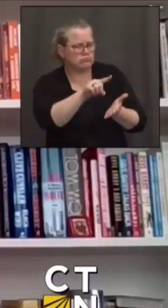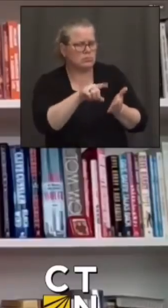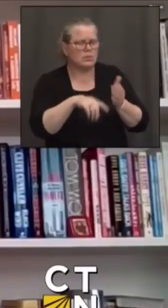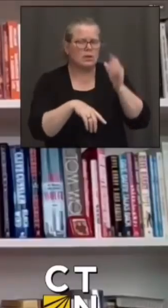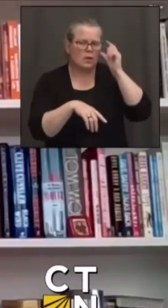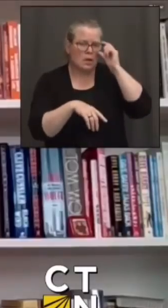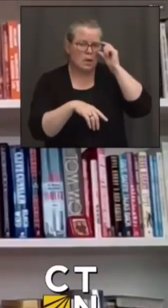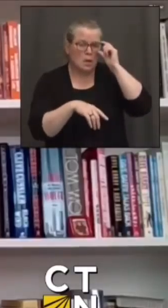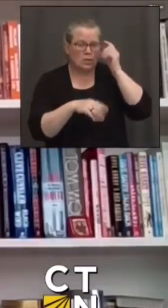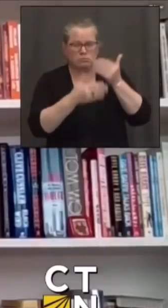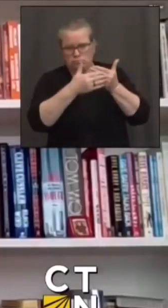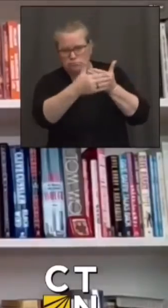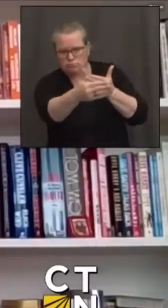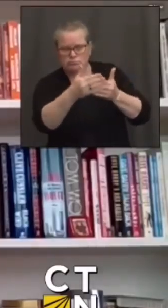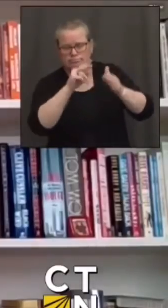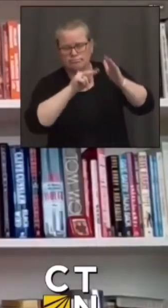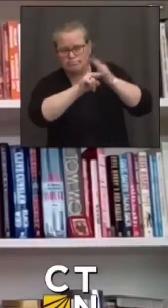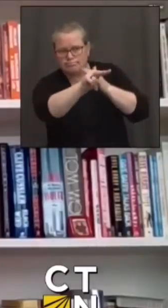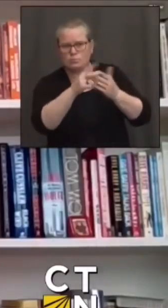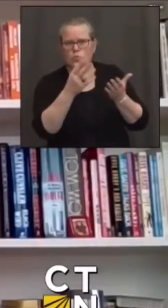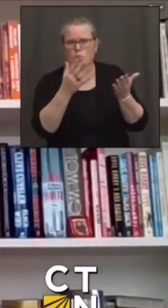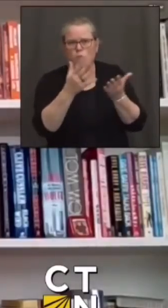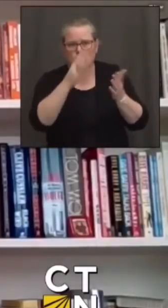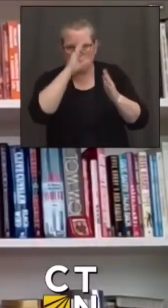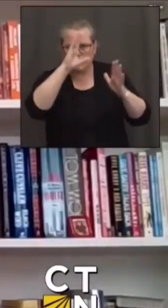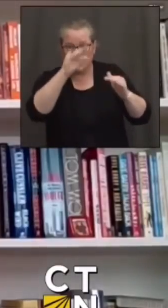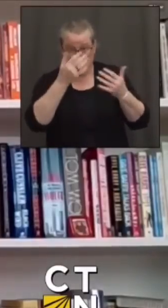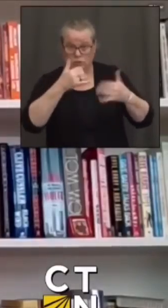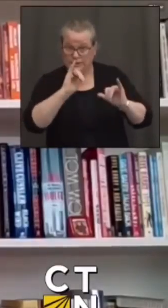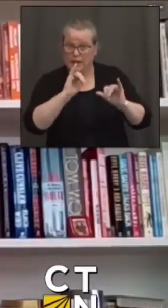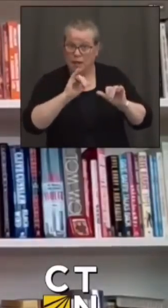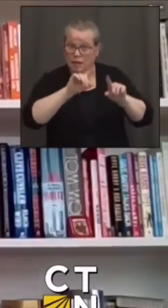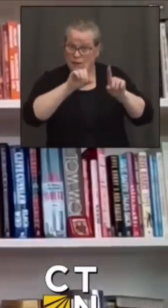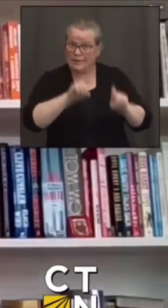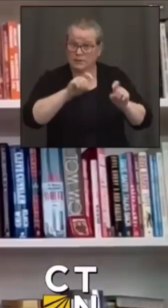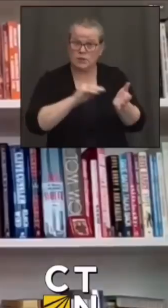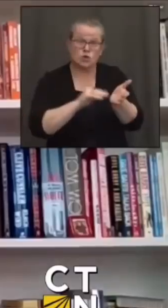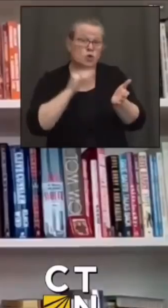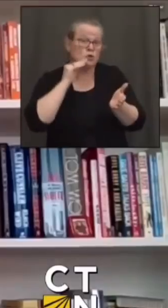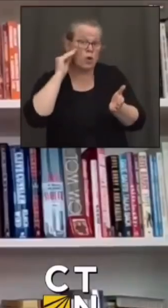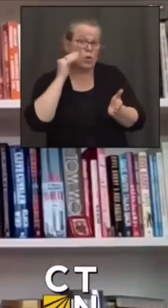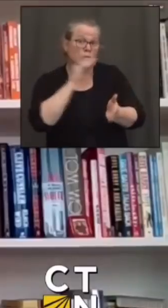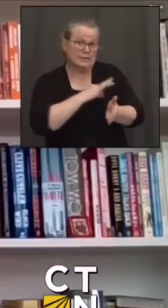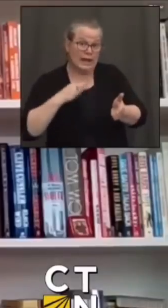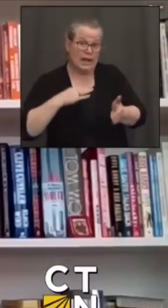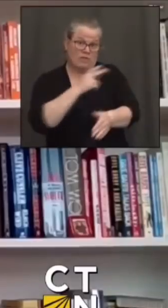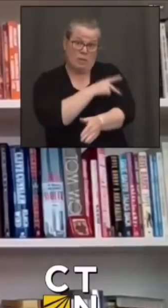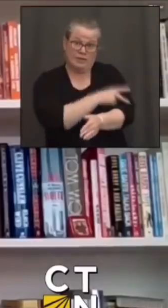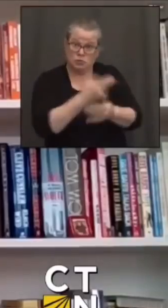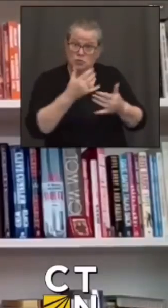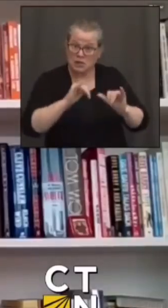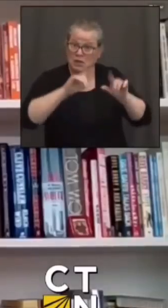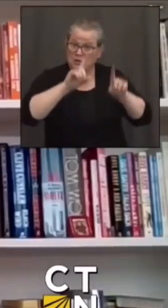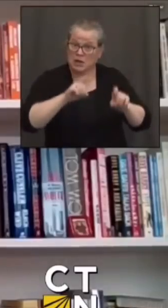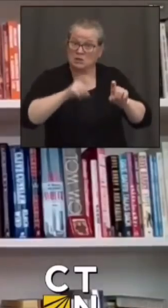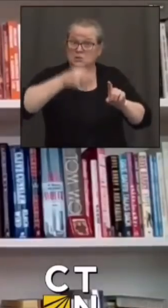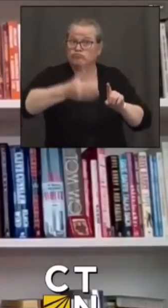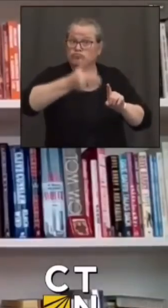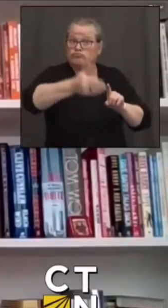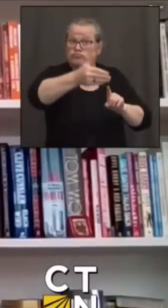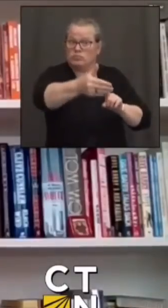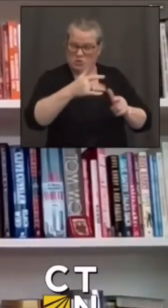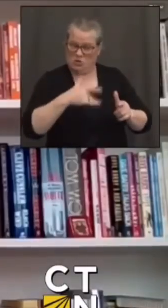Where do you see that heading? We're still doing it, I believe, right, to some extent. Do you see that continuing through